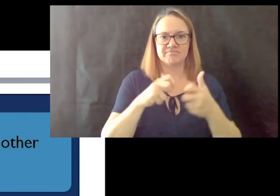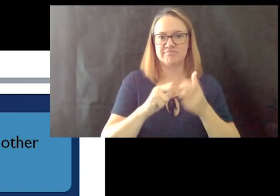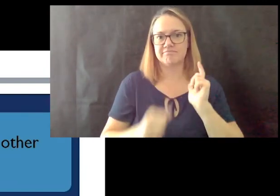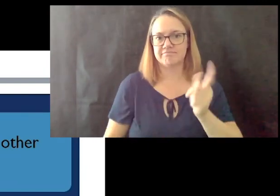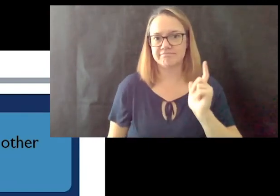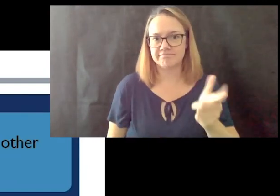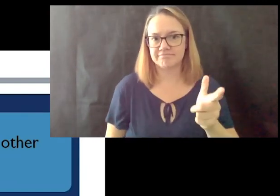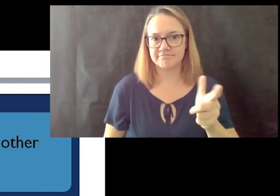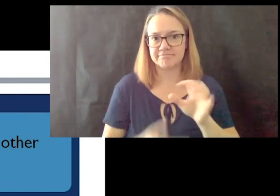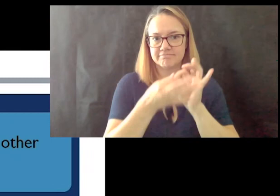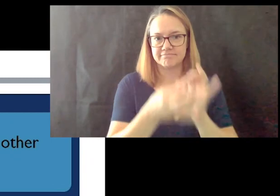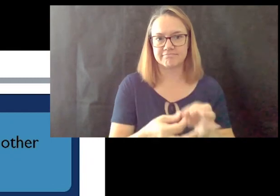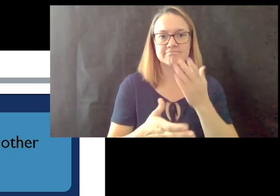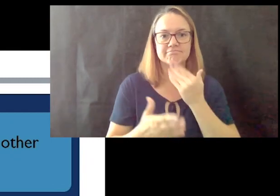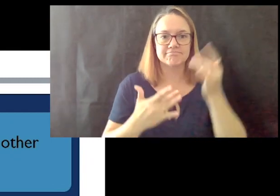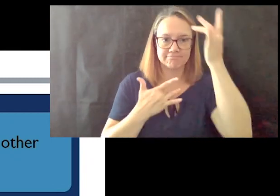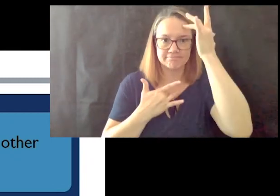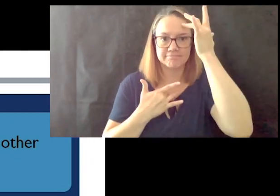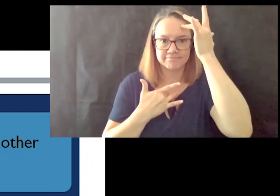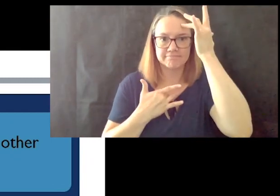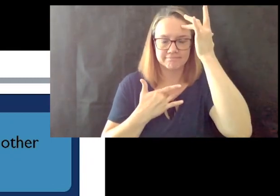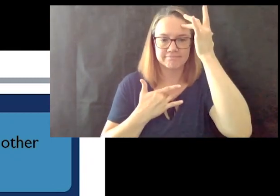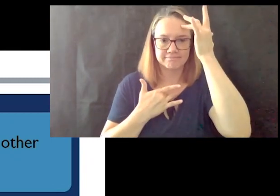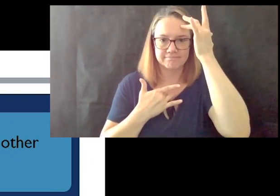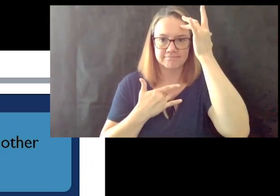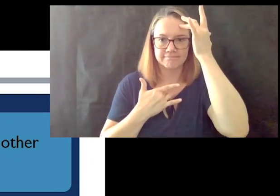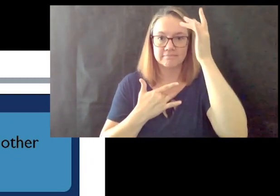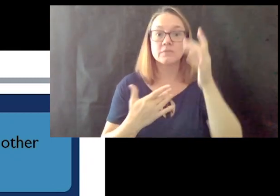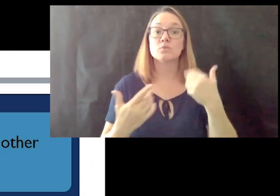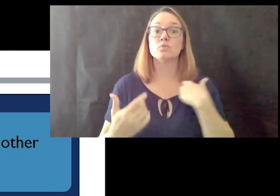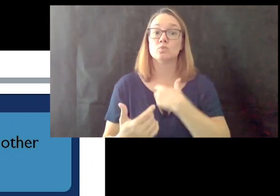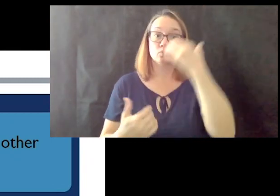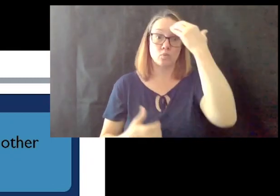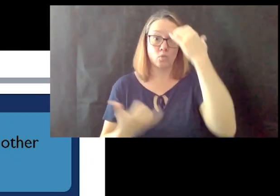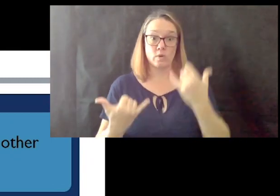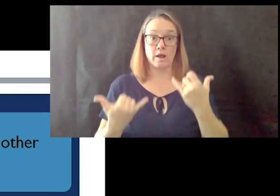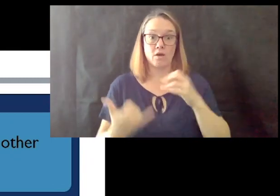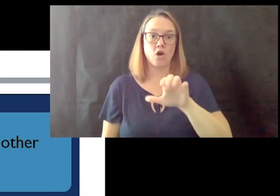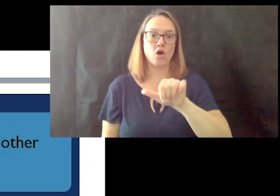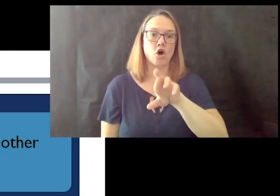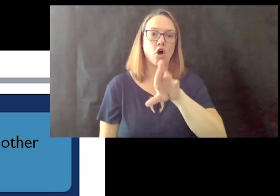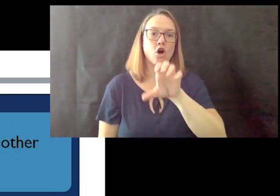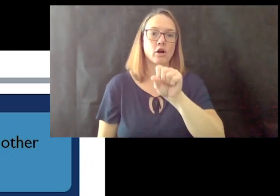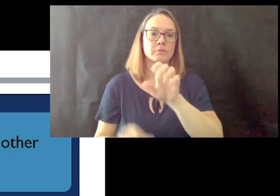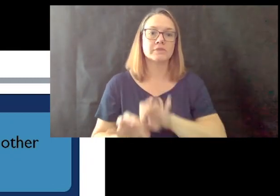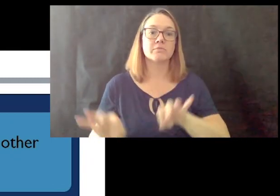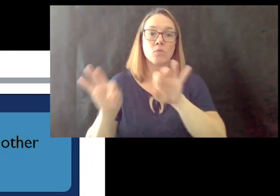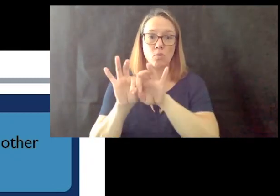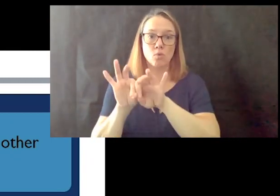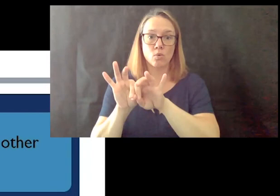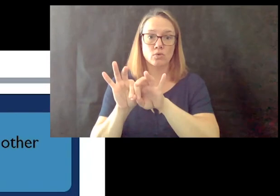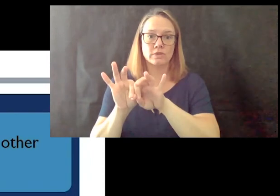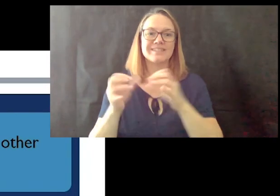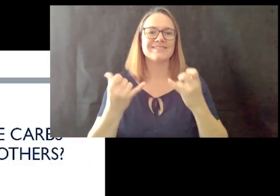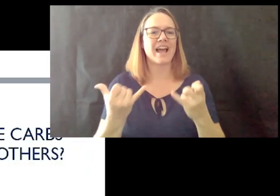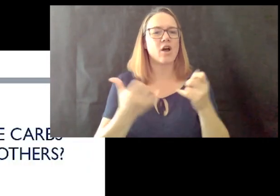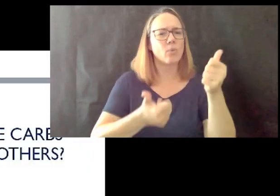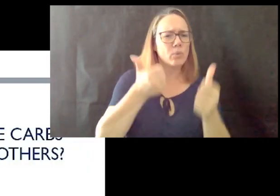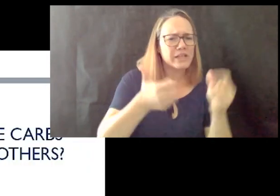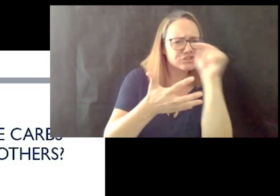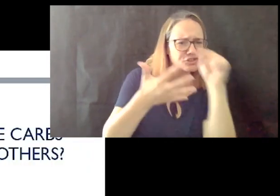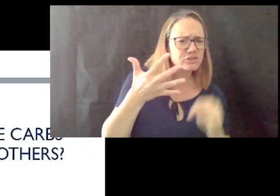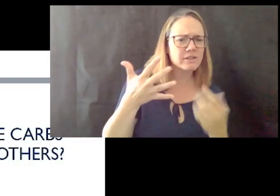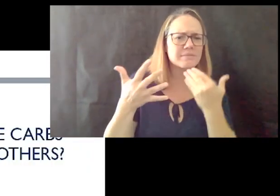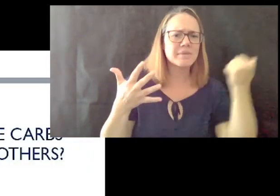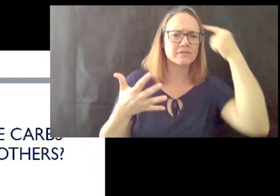arise with diabetes. So now that we've established that carbs are important, our next step is to find out which ones are better